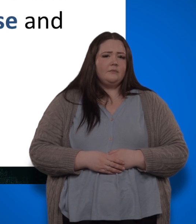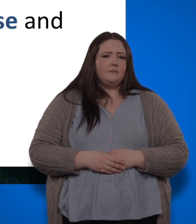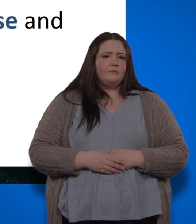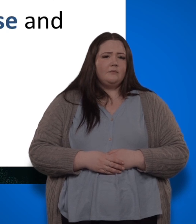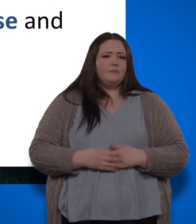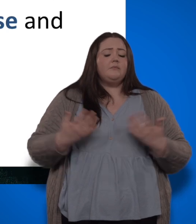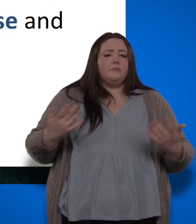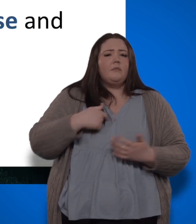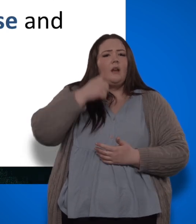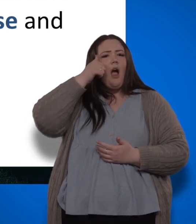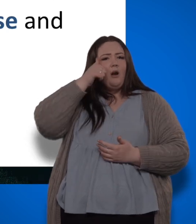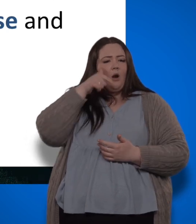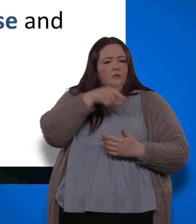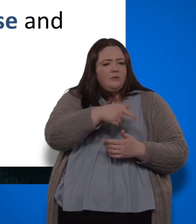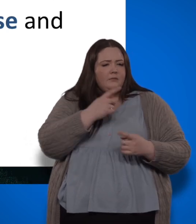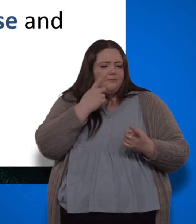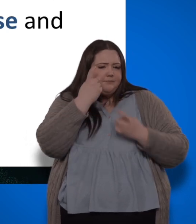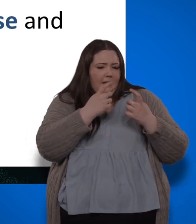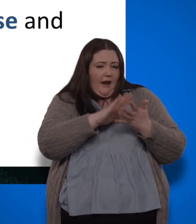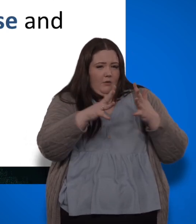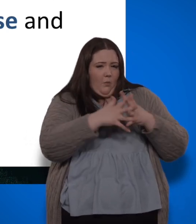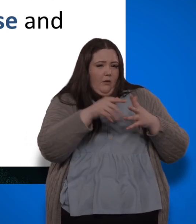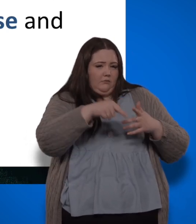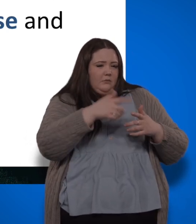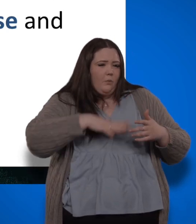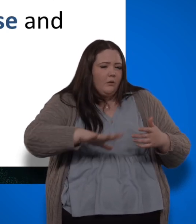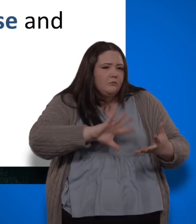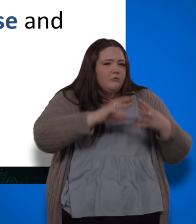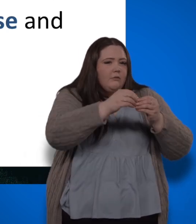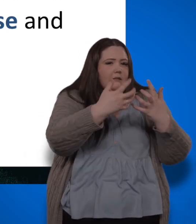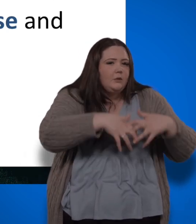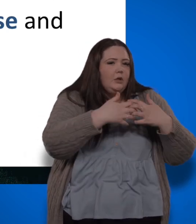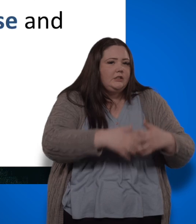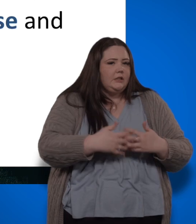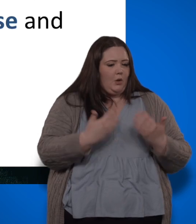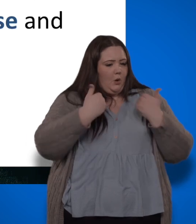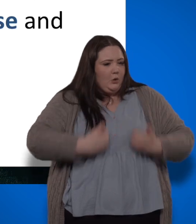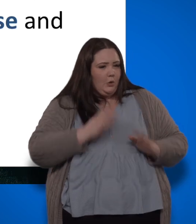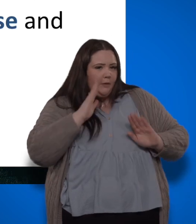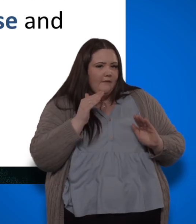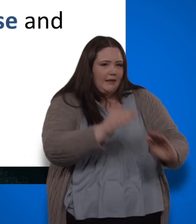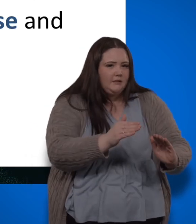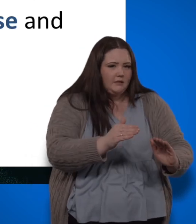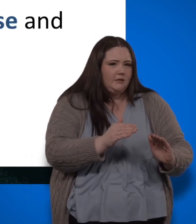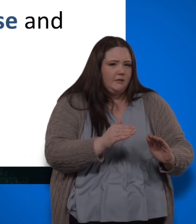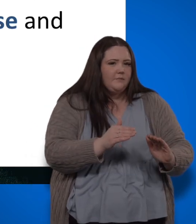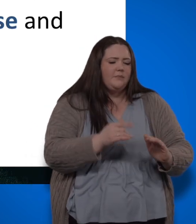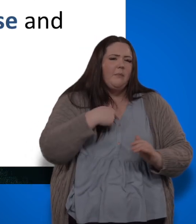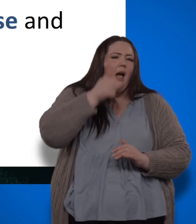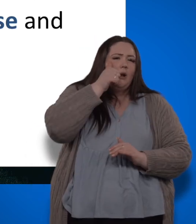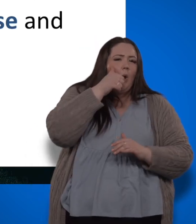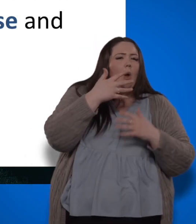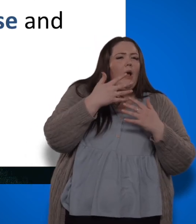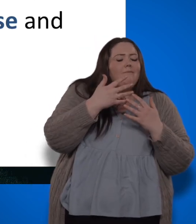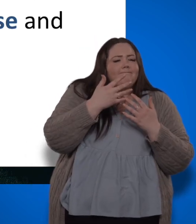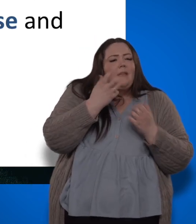help human flourishing, and I really applaud that. But it's quite a challenge to know how, if